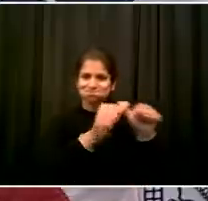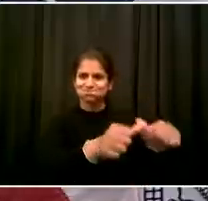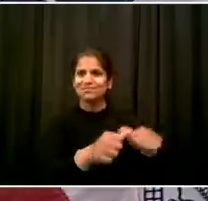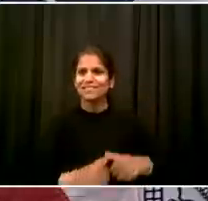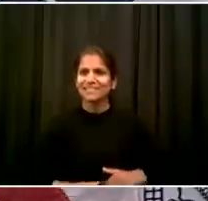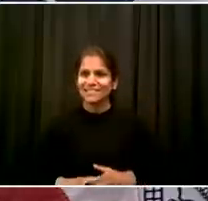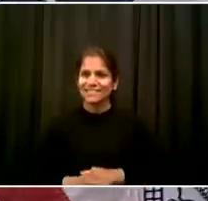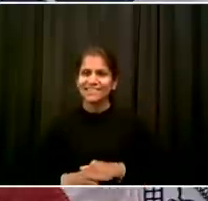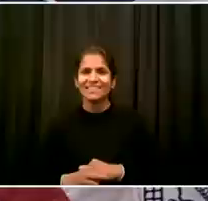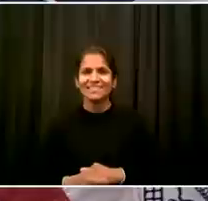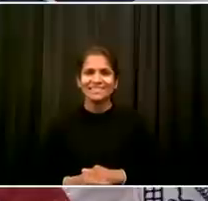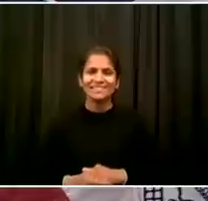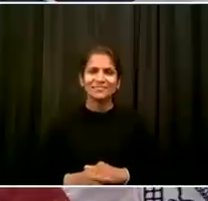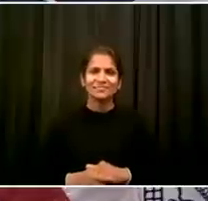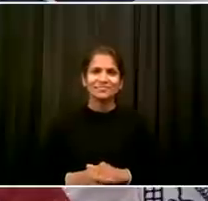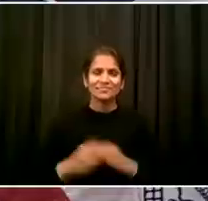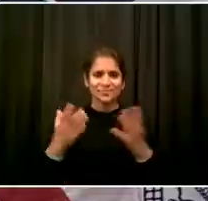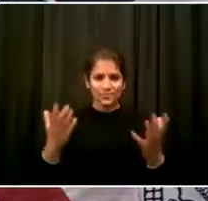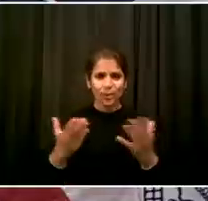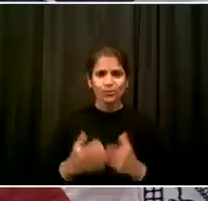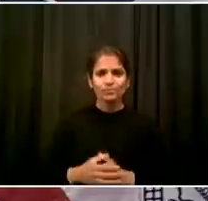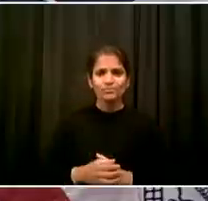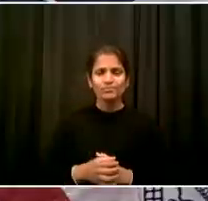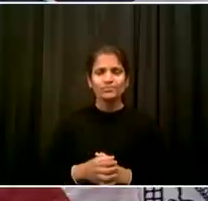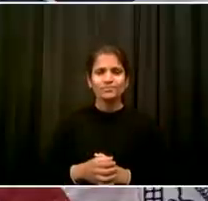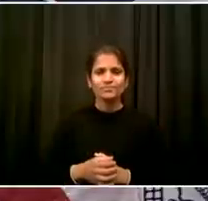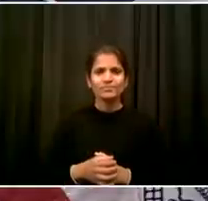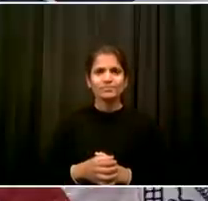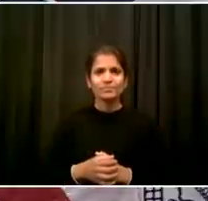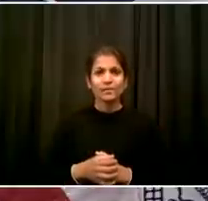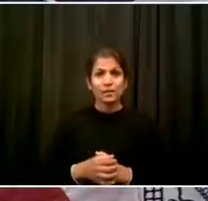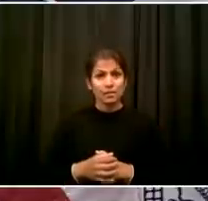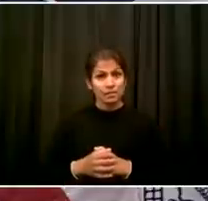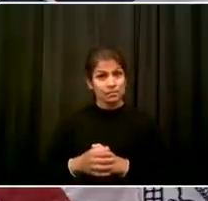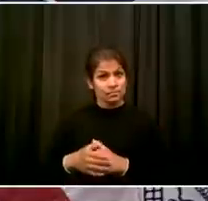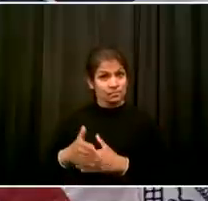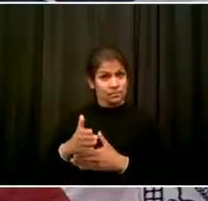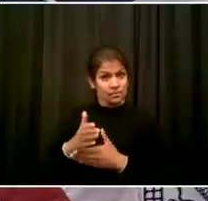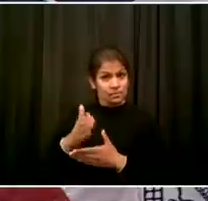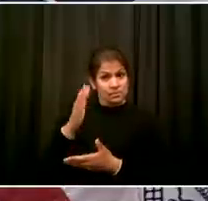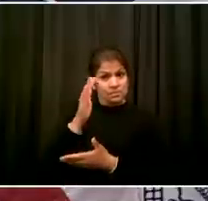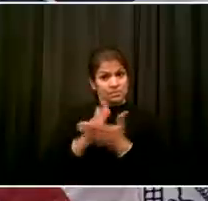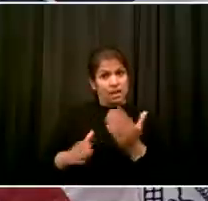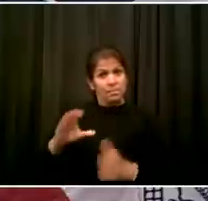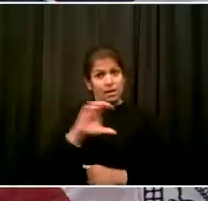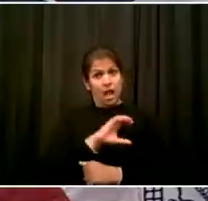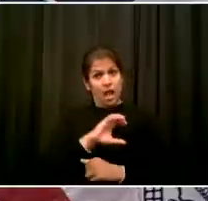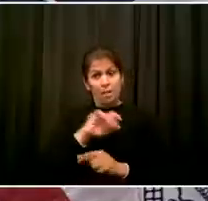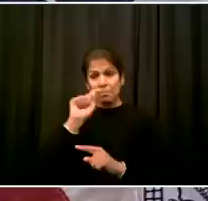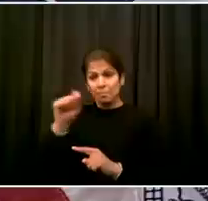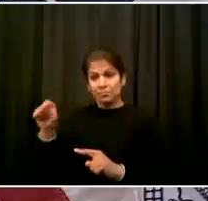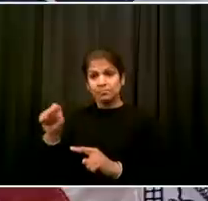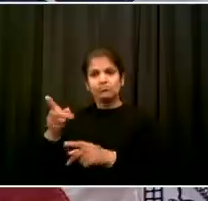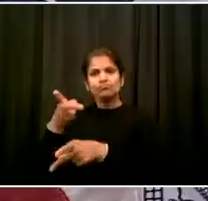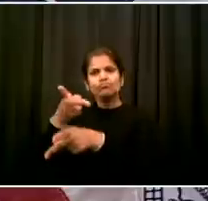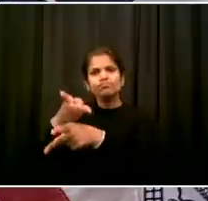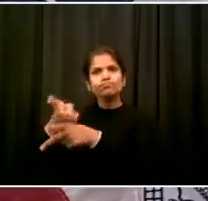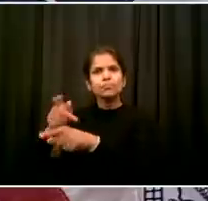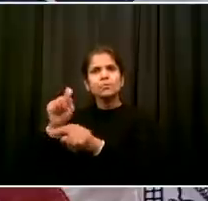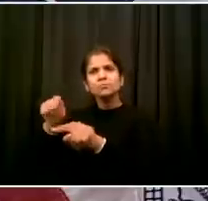Are there some things that the same people might do it The same mission has to be done but they might do it a different way Yeah, we have to look at all of that What's your follow-up?